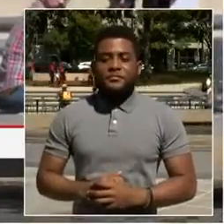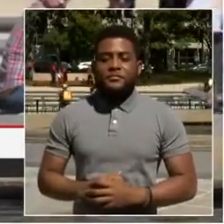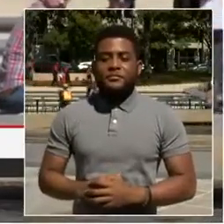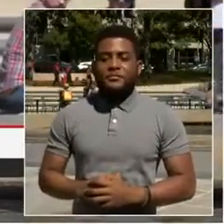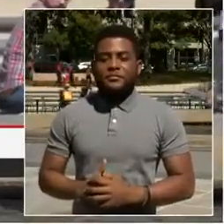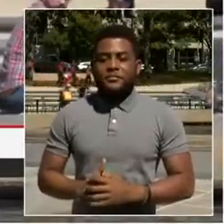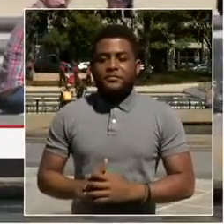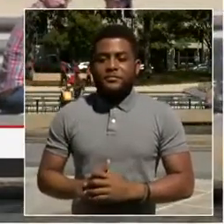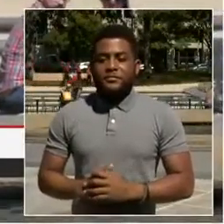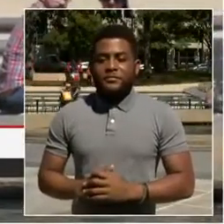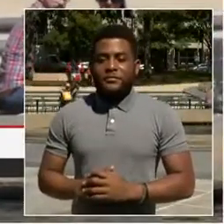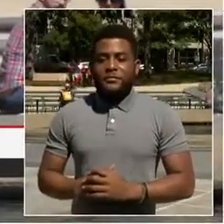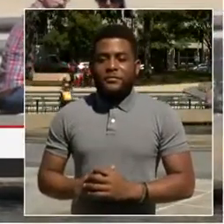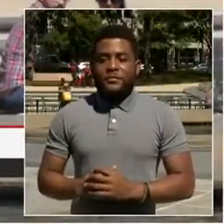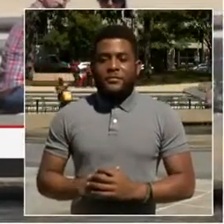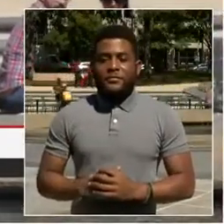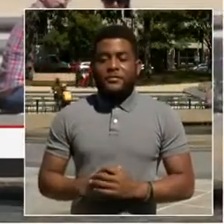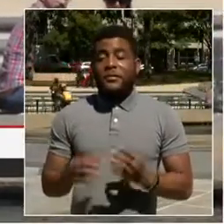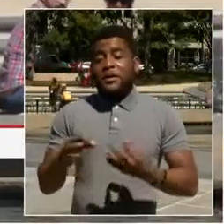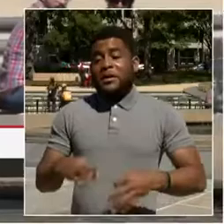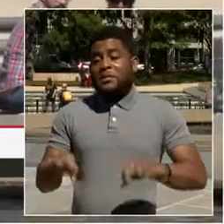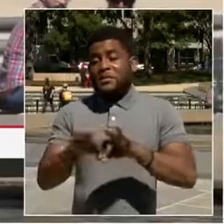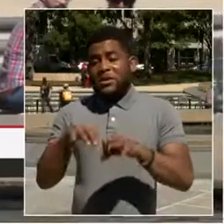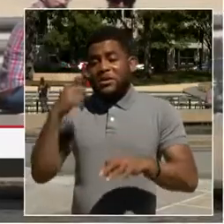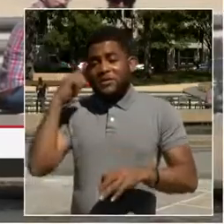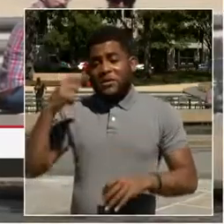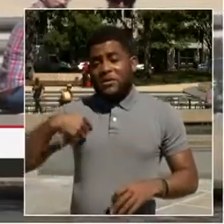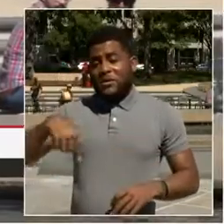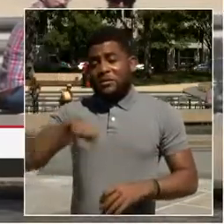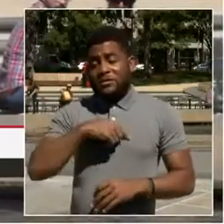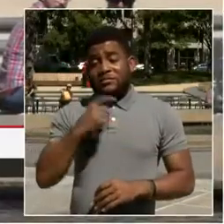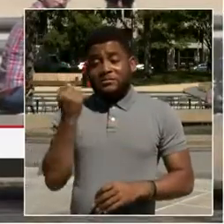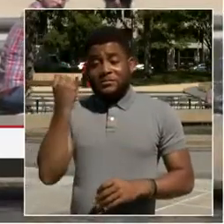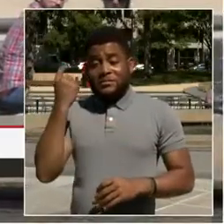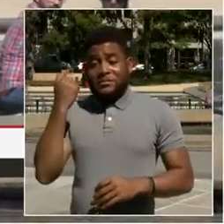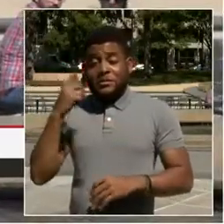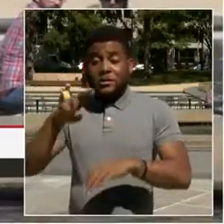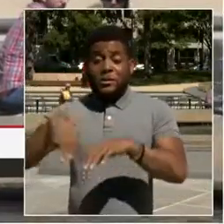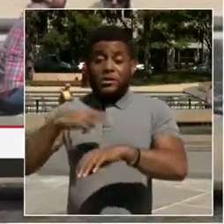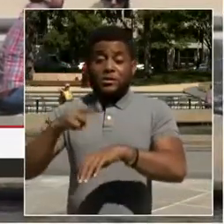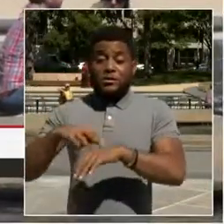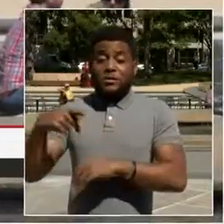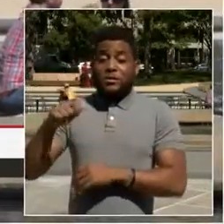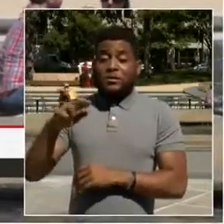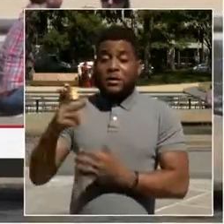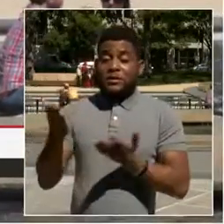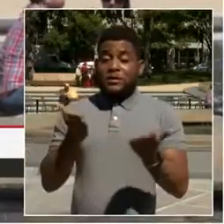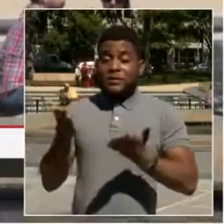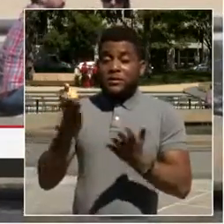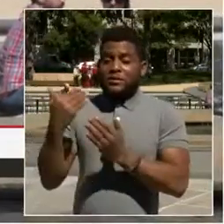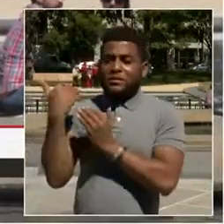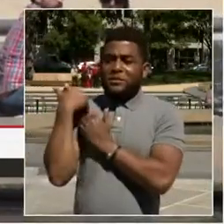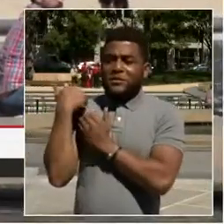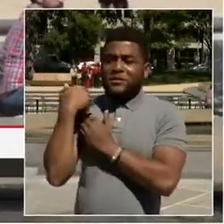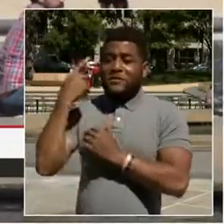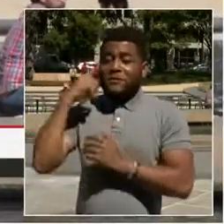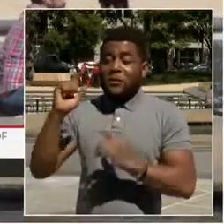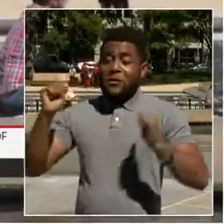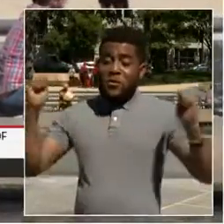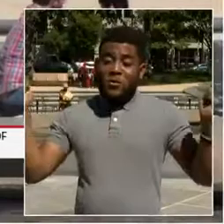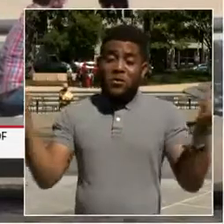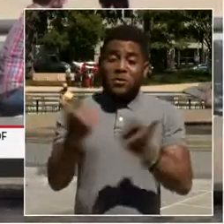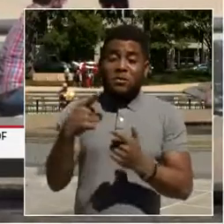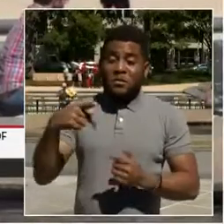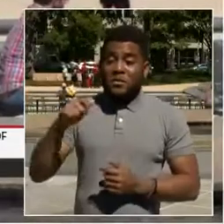This was important to us because, of course, the National Park Service is responsible for all of our parks, and we are